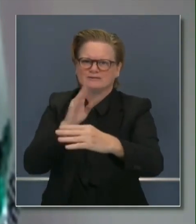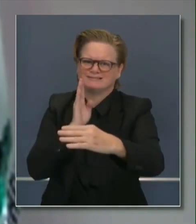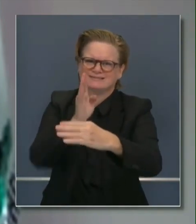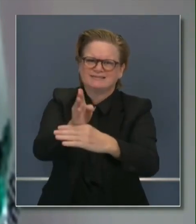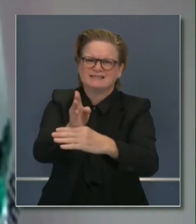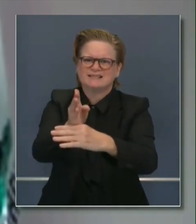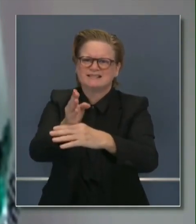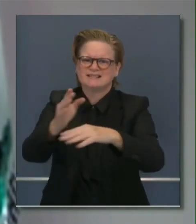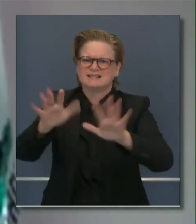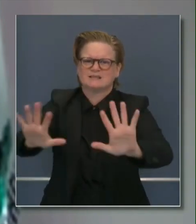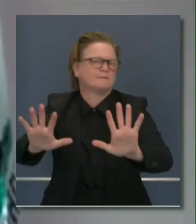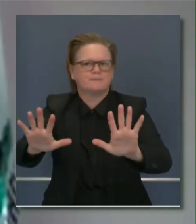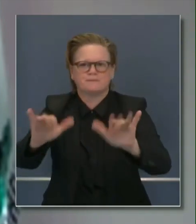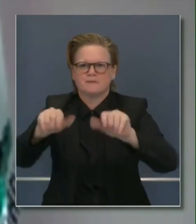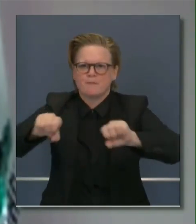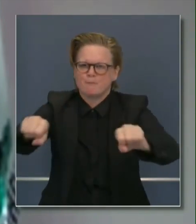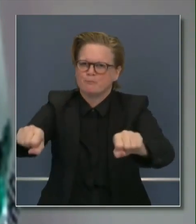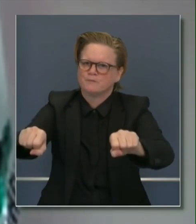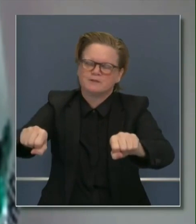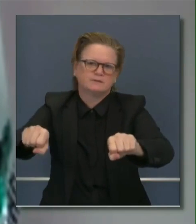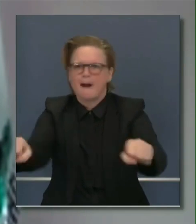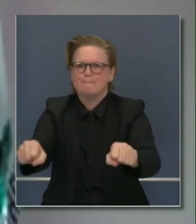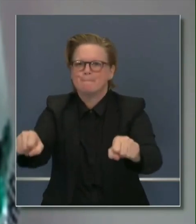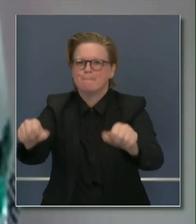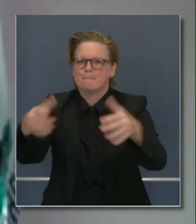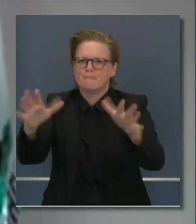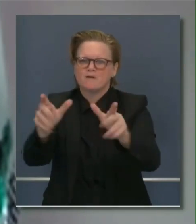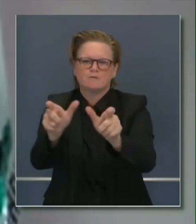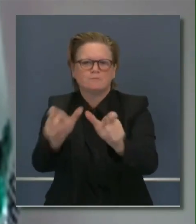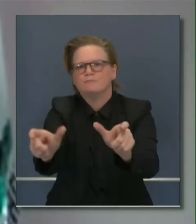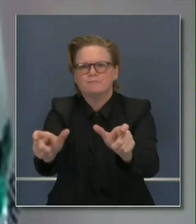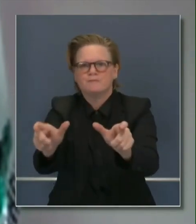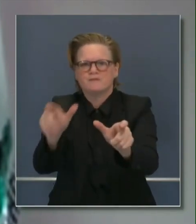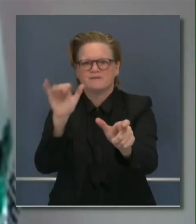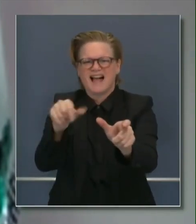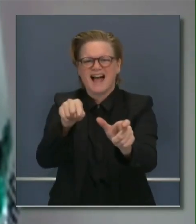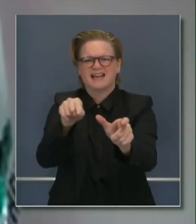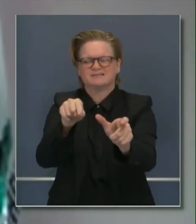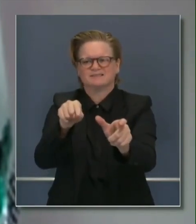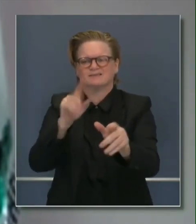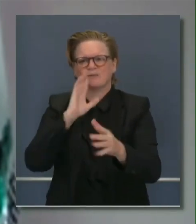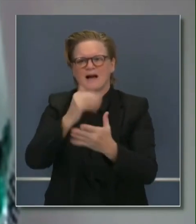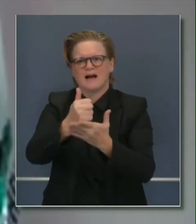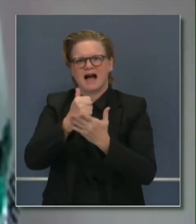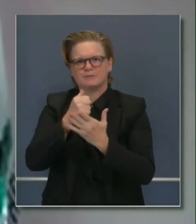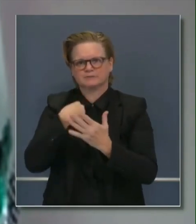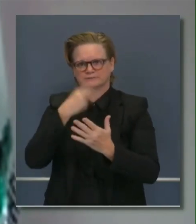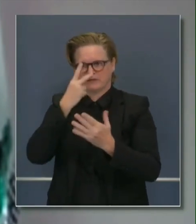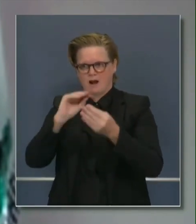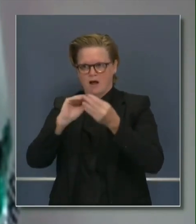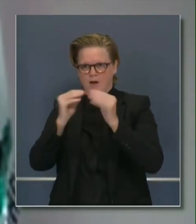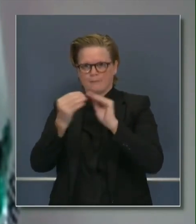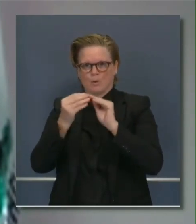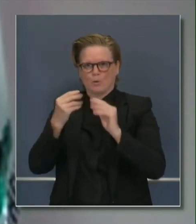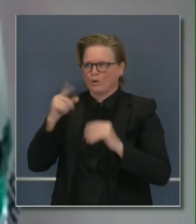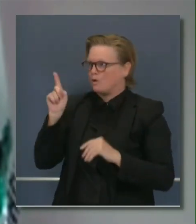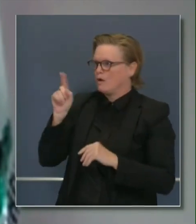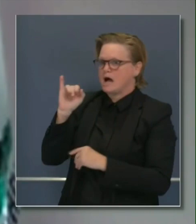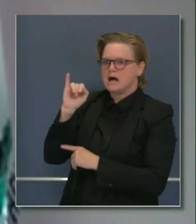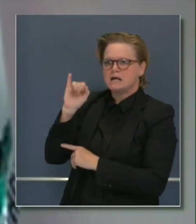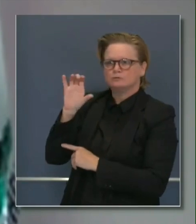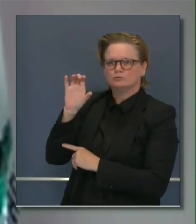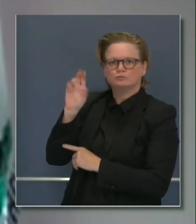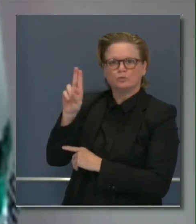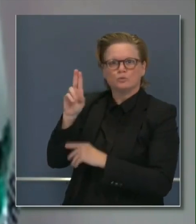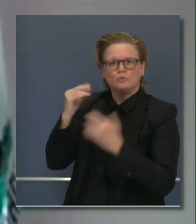it now, especially when we see an erosion of that ICU capacity, that's those